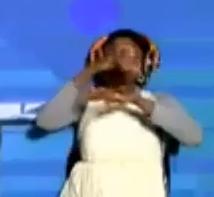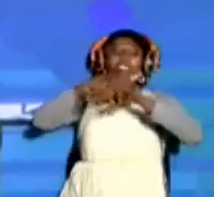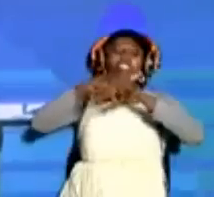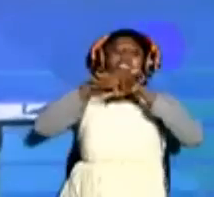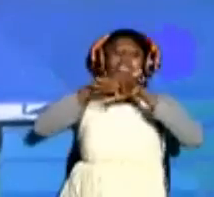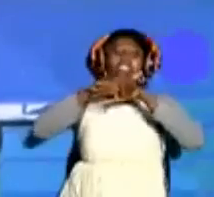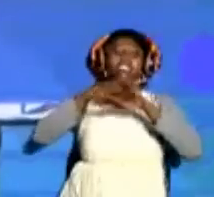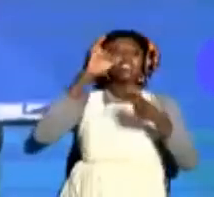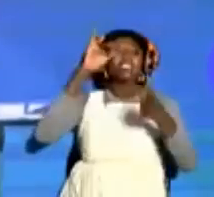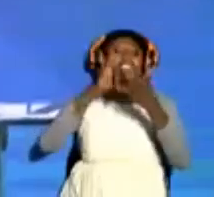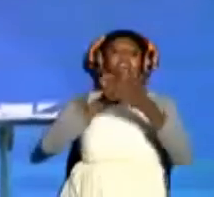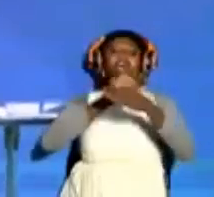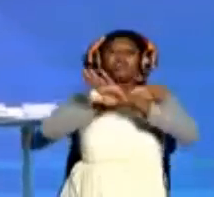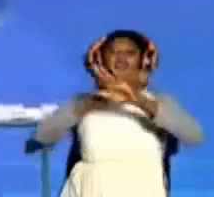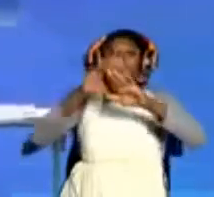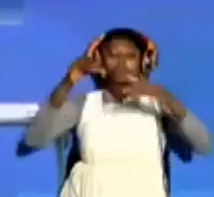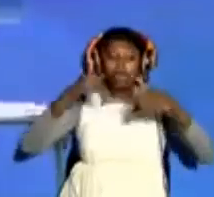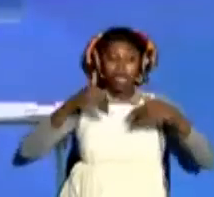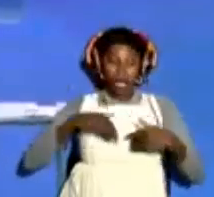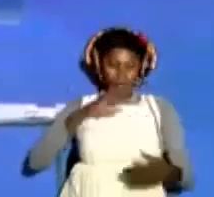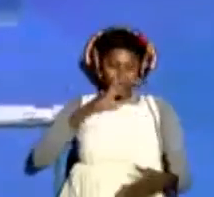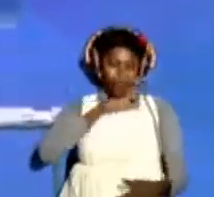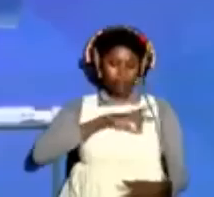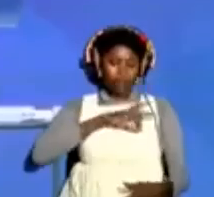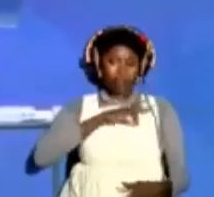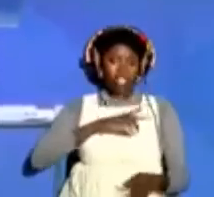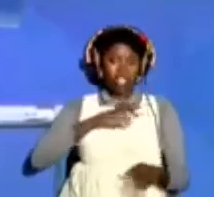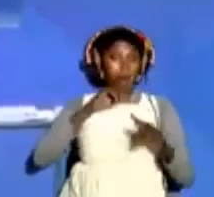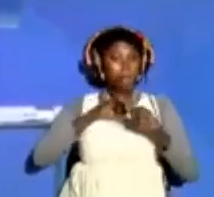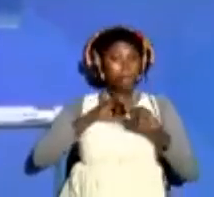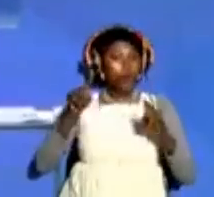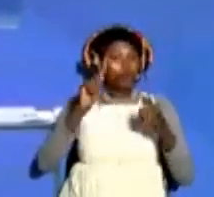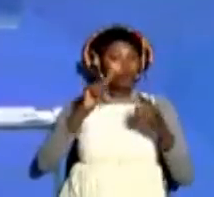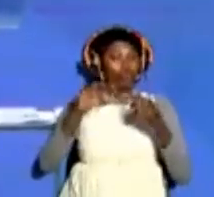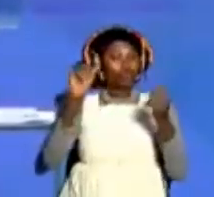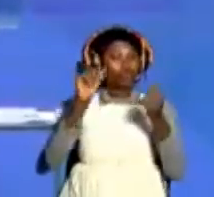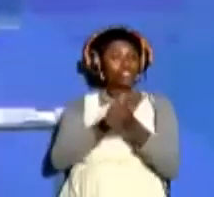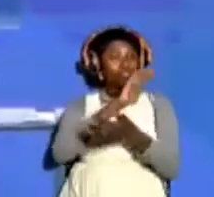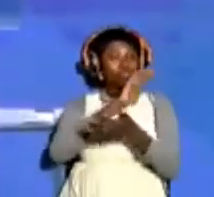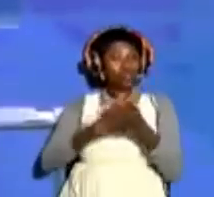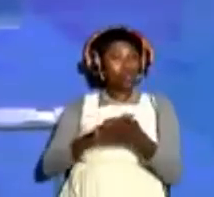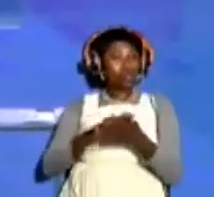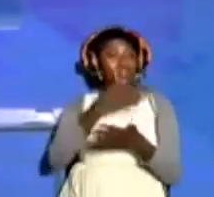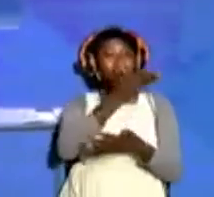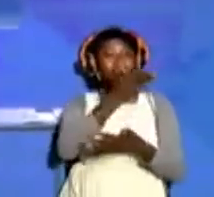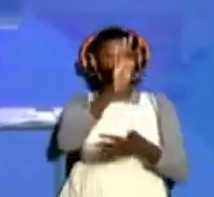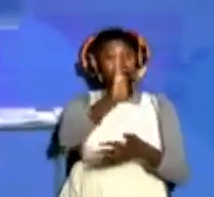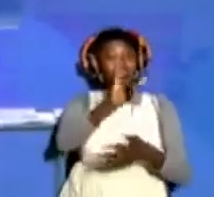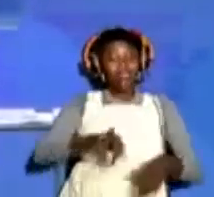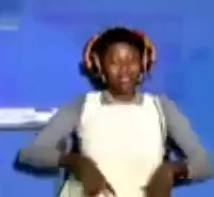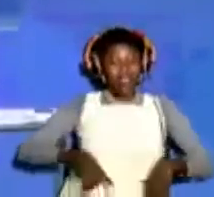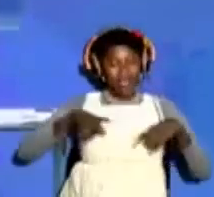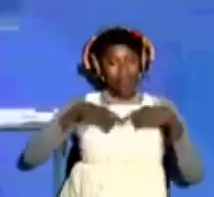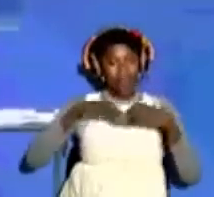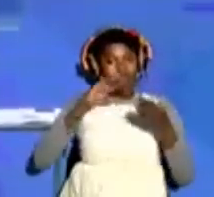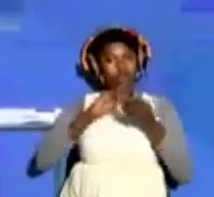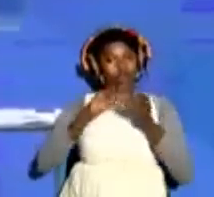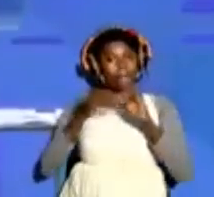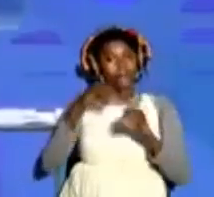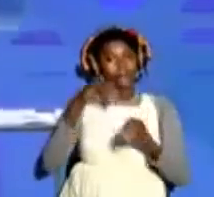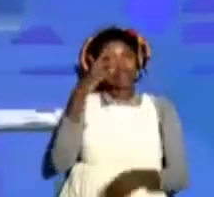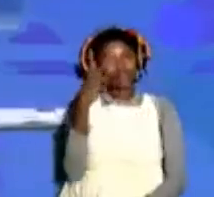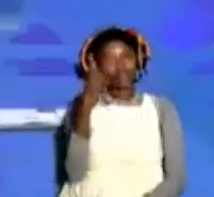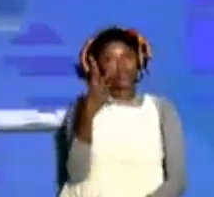does not bear any profit except to the ruin of the hearers. Number two,